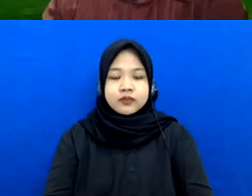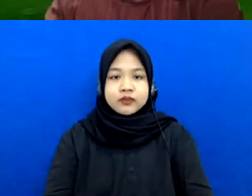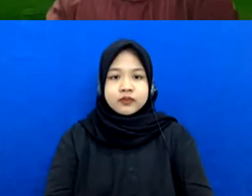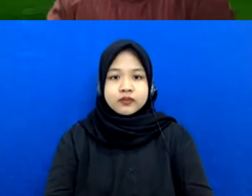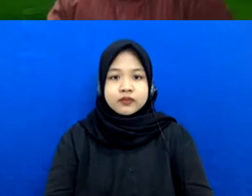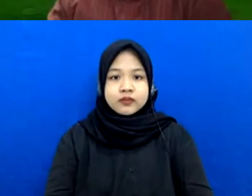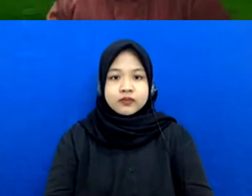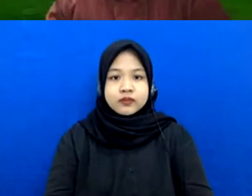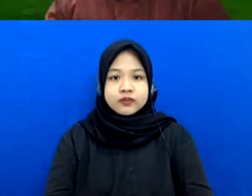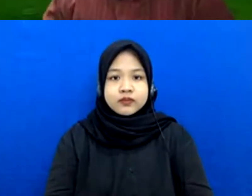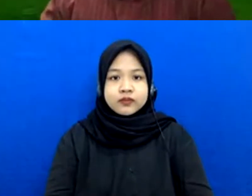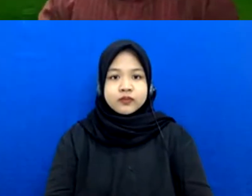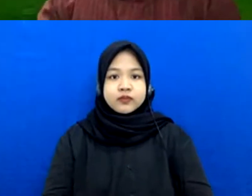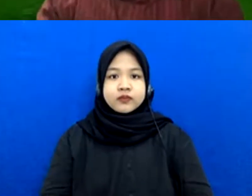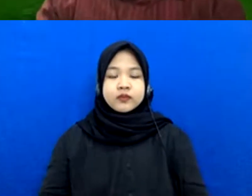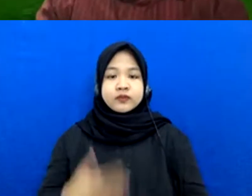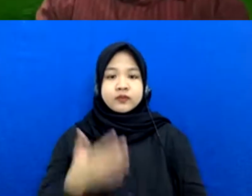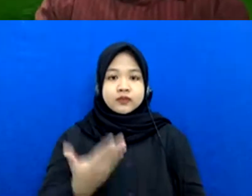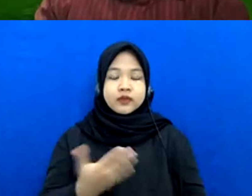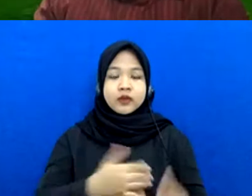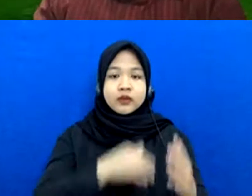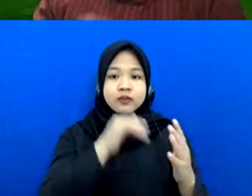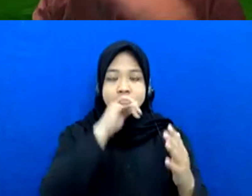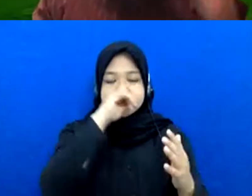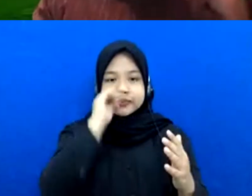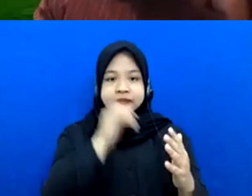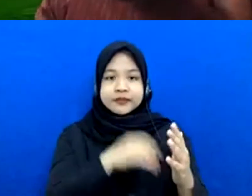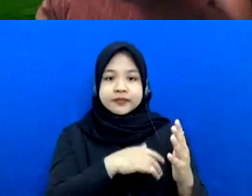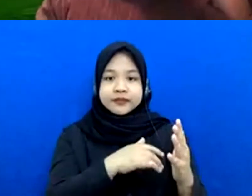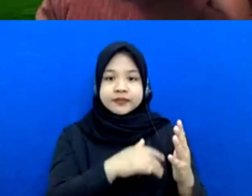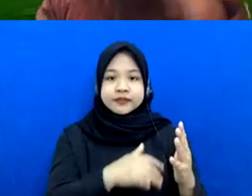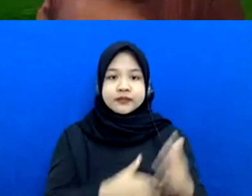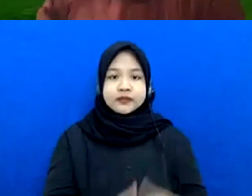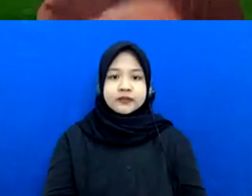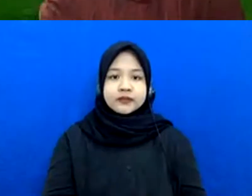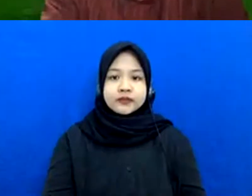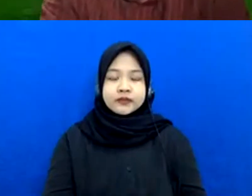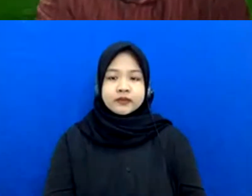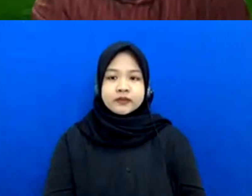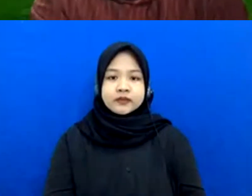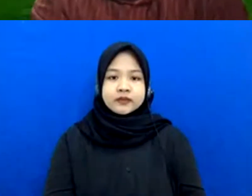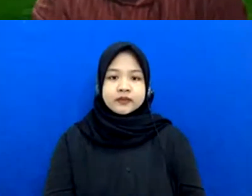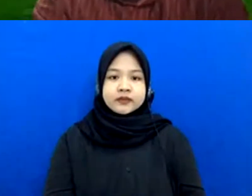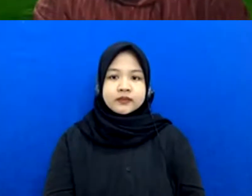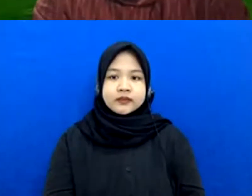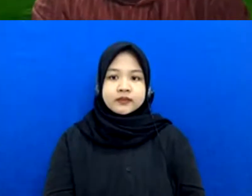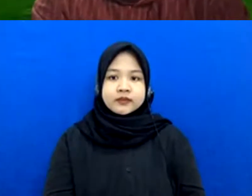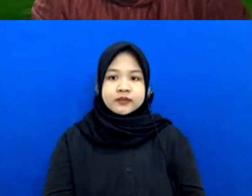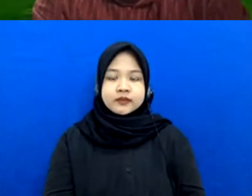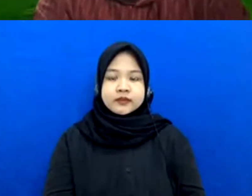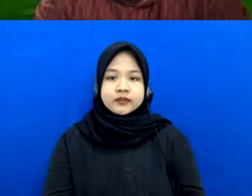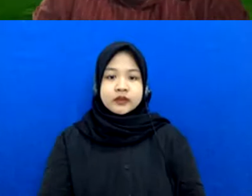Okay, yeah, the proposal you've got doesn't, it gets, that one got past me, that